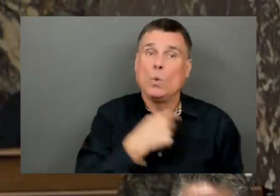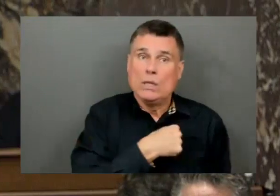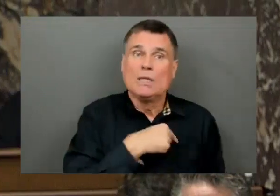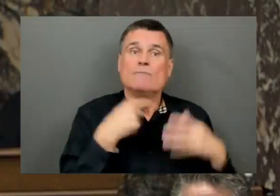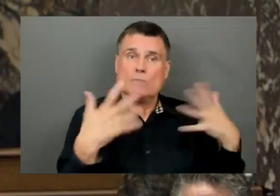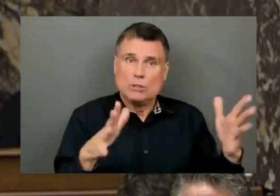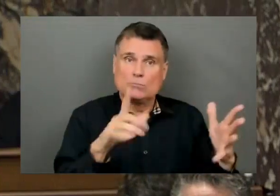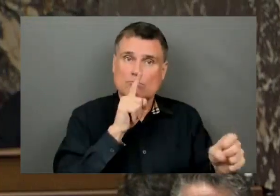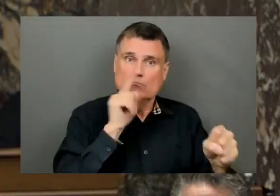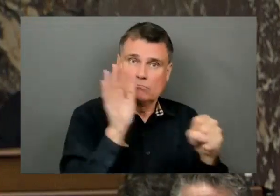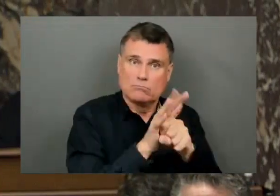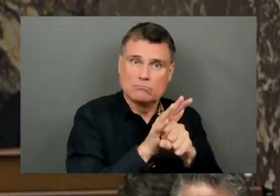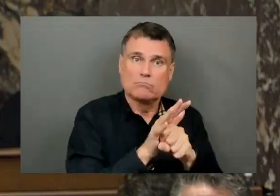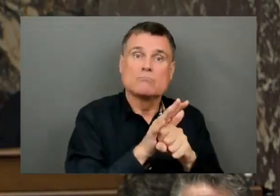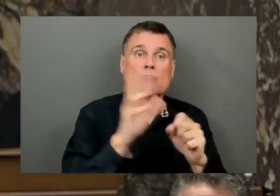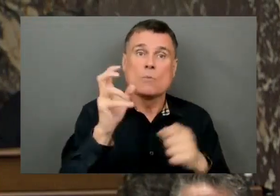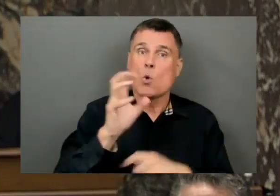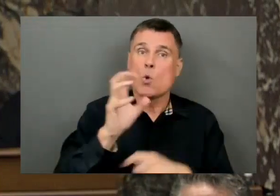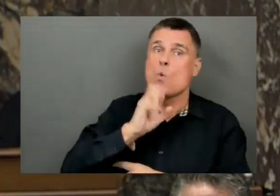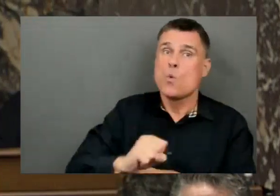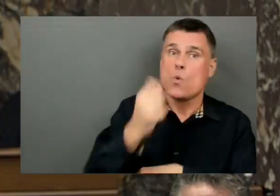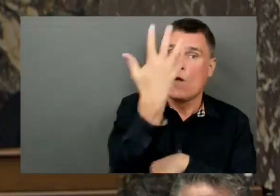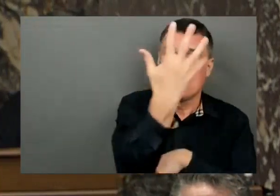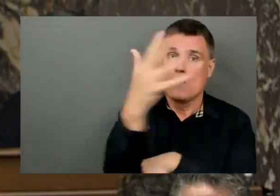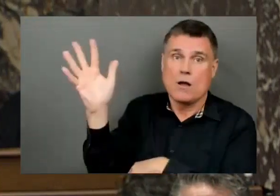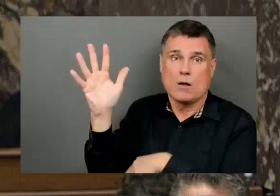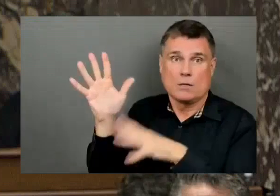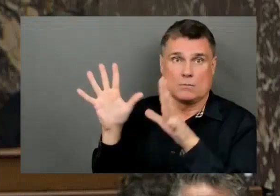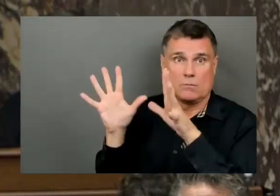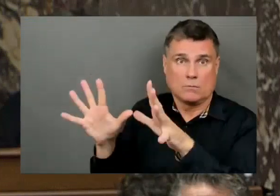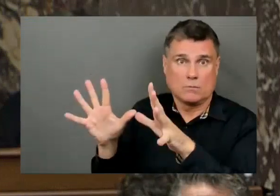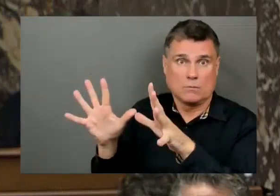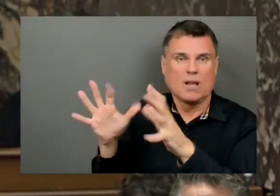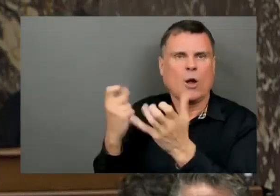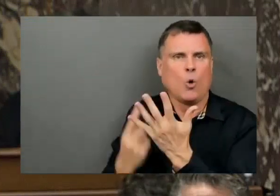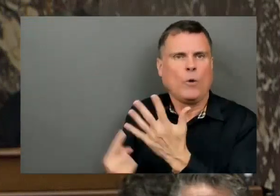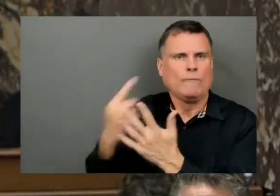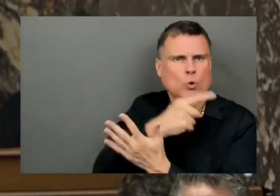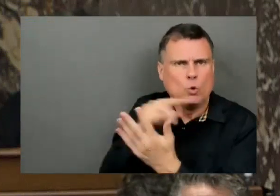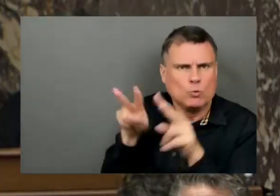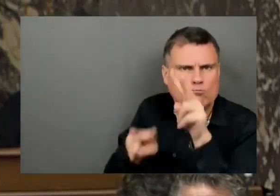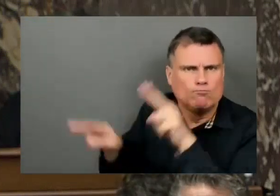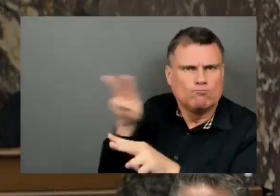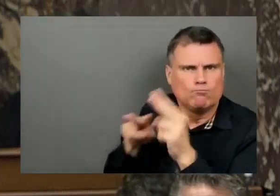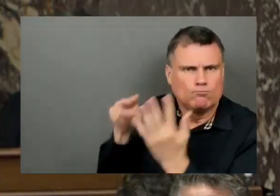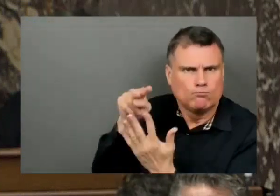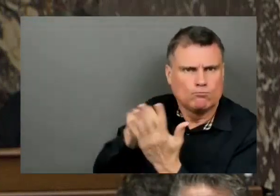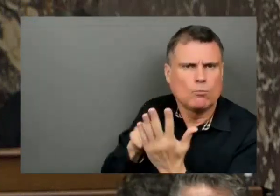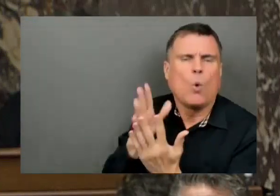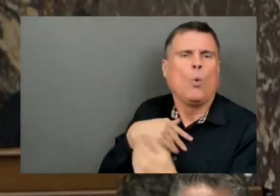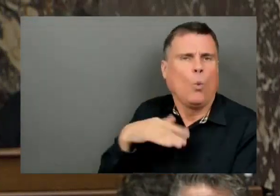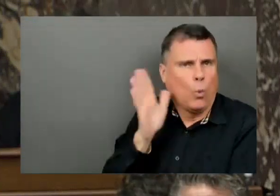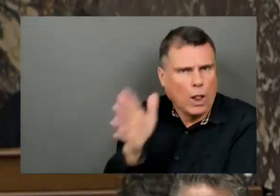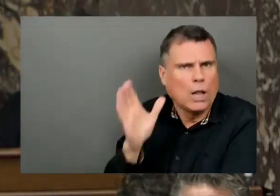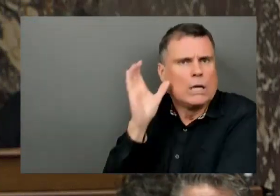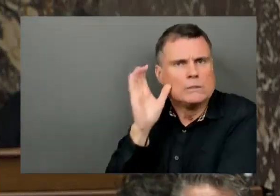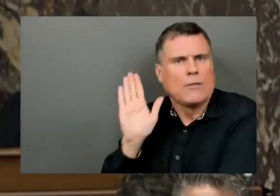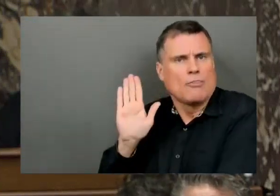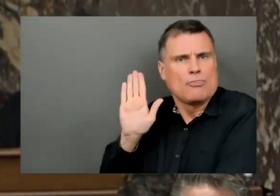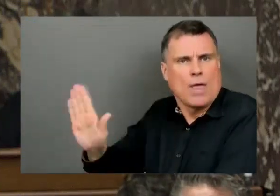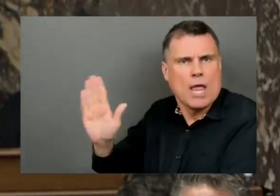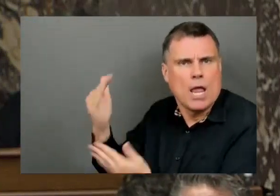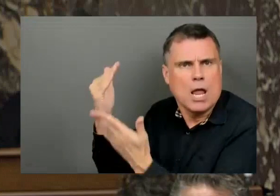take the advice of the Technical Advisory Committee, and indeed 1.2 million hectares were set